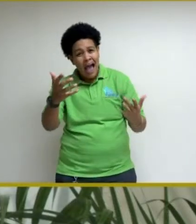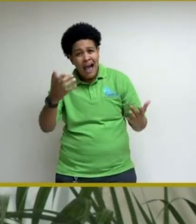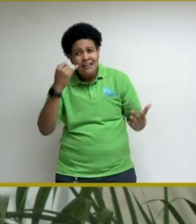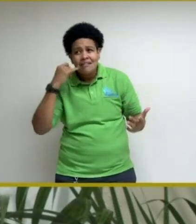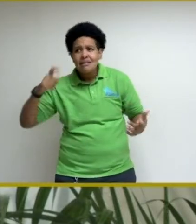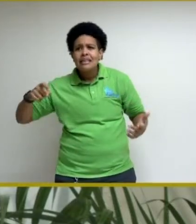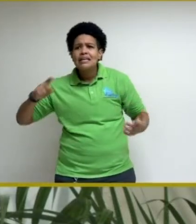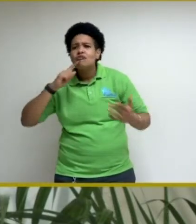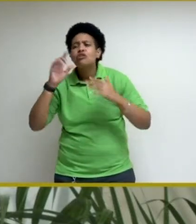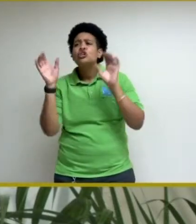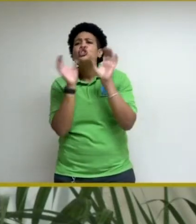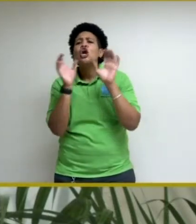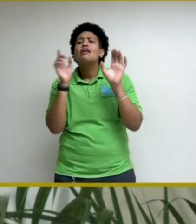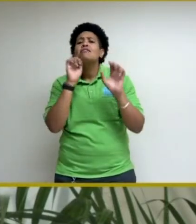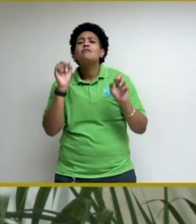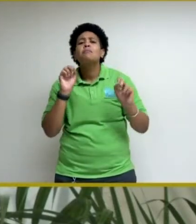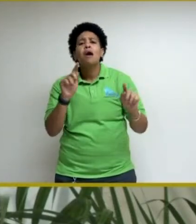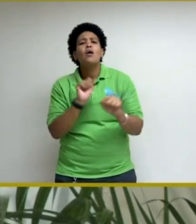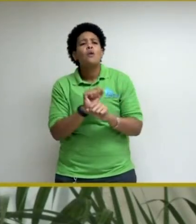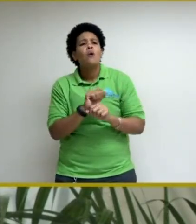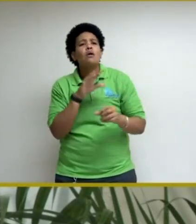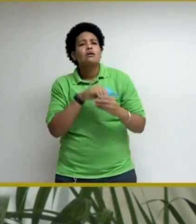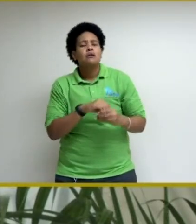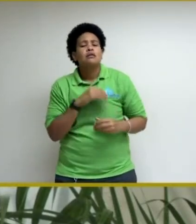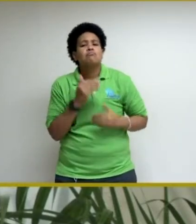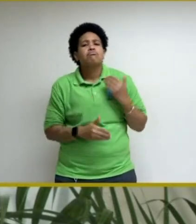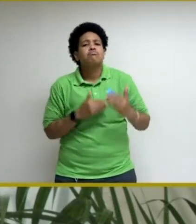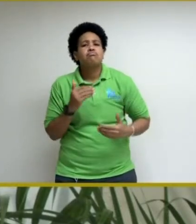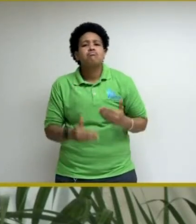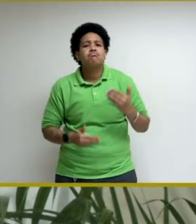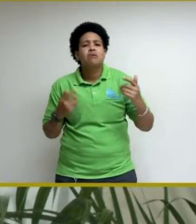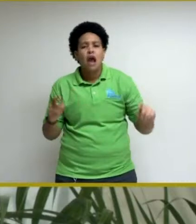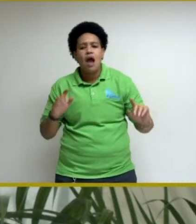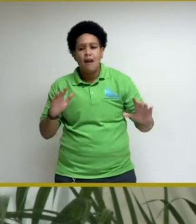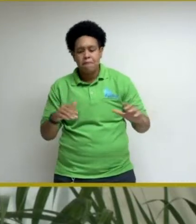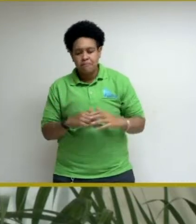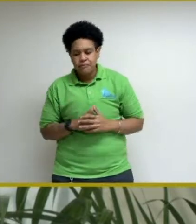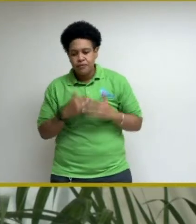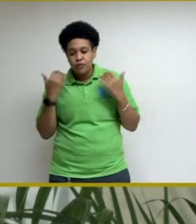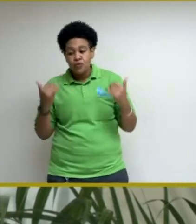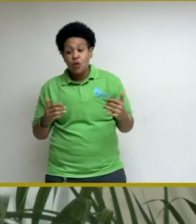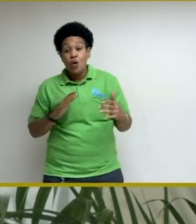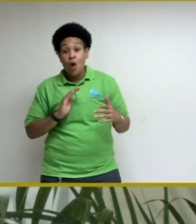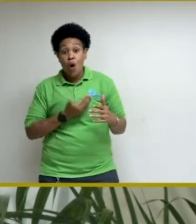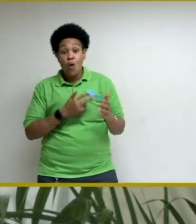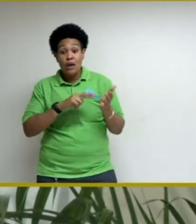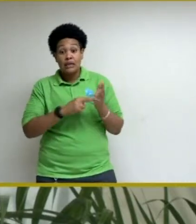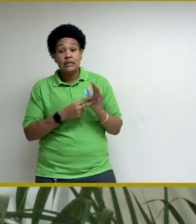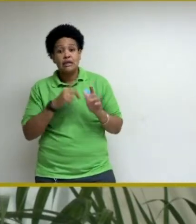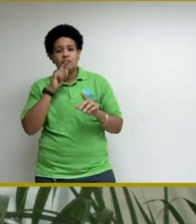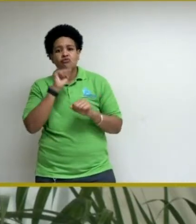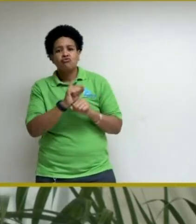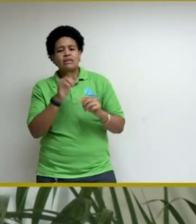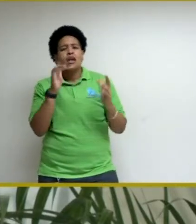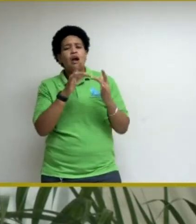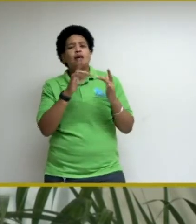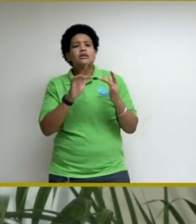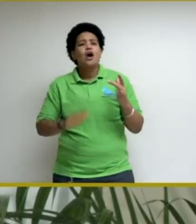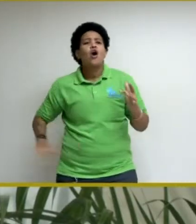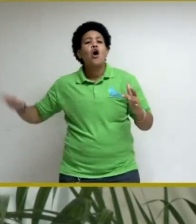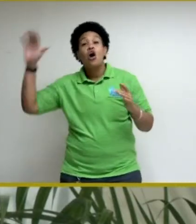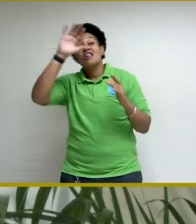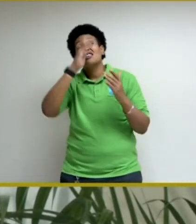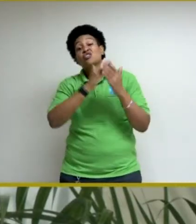a certification to get back to work. Now, it is our intent, of course, to contact everybody, and